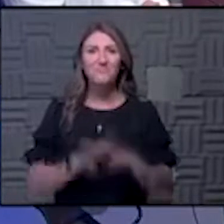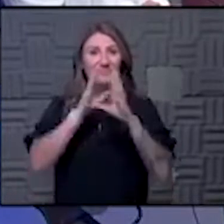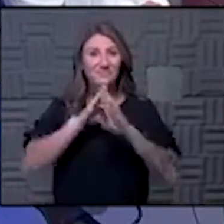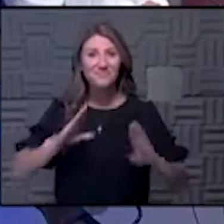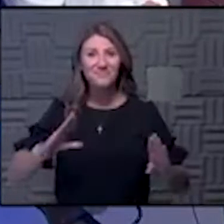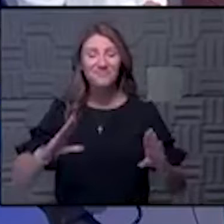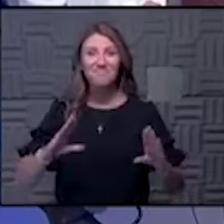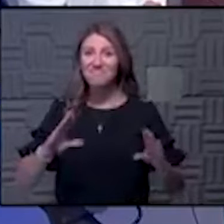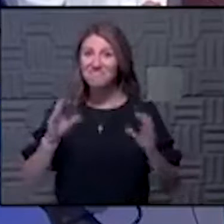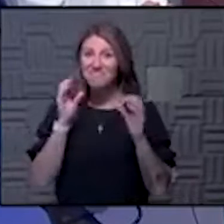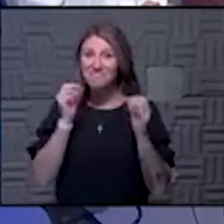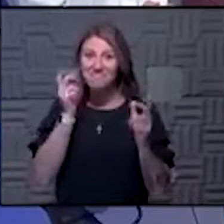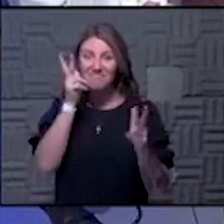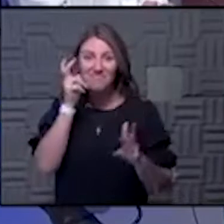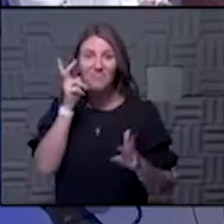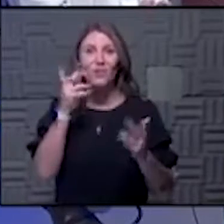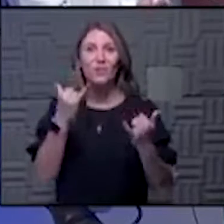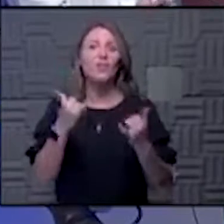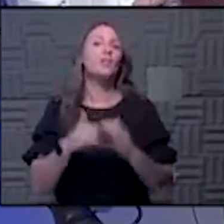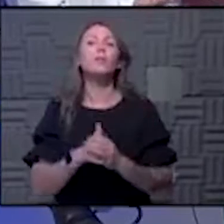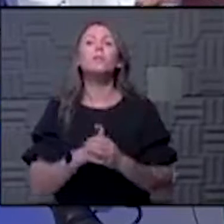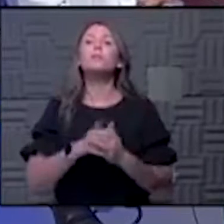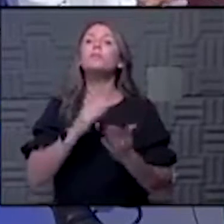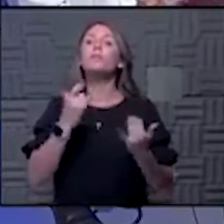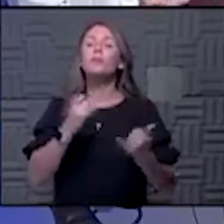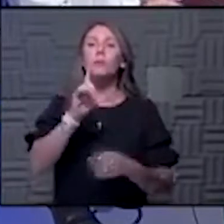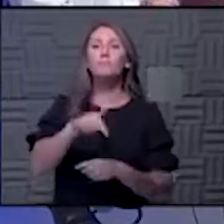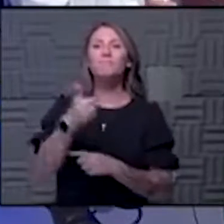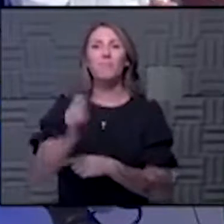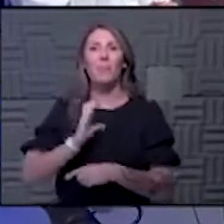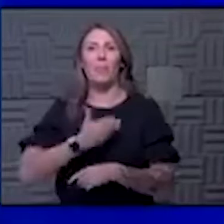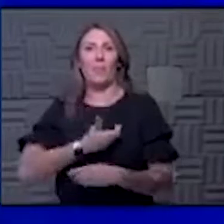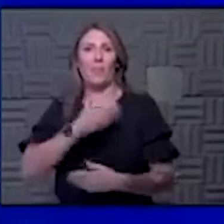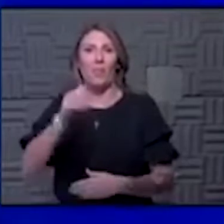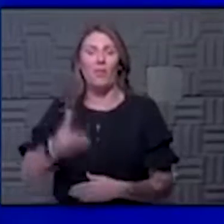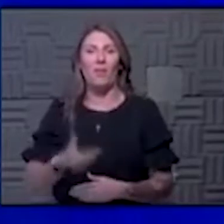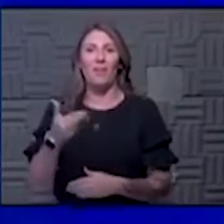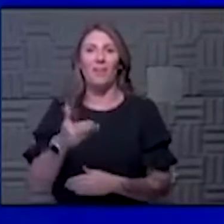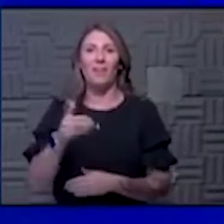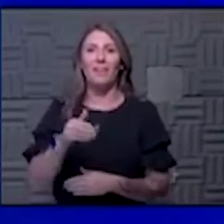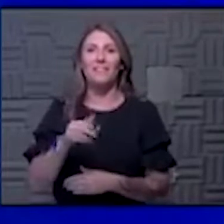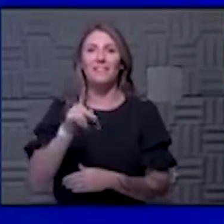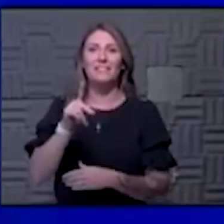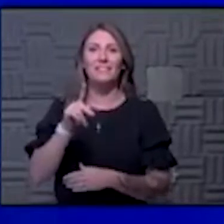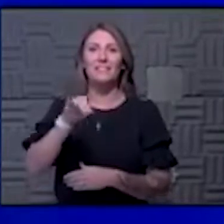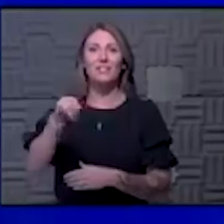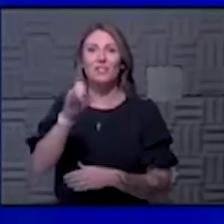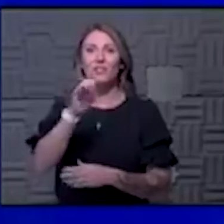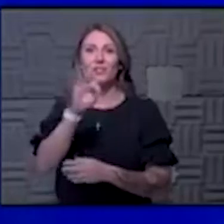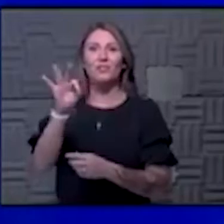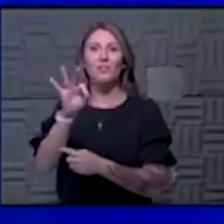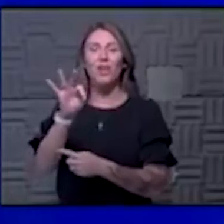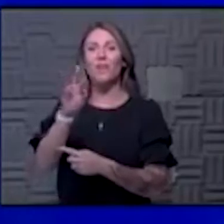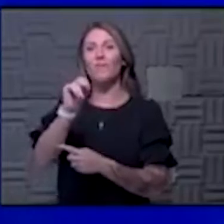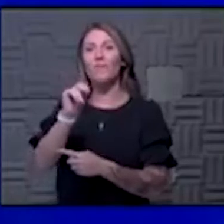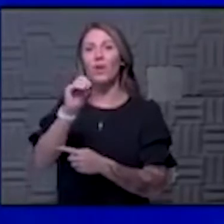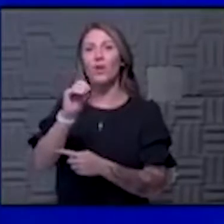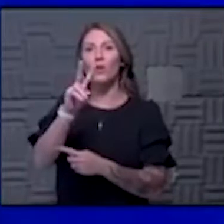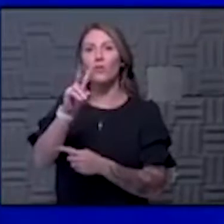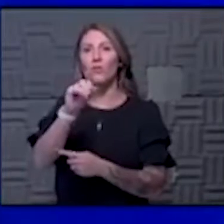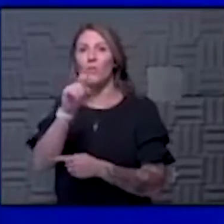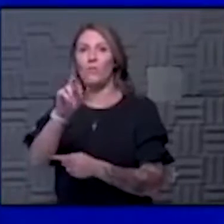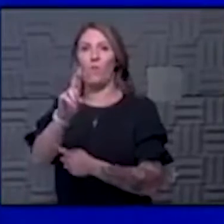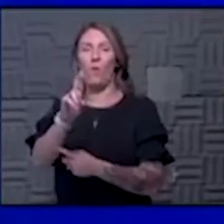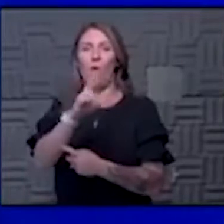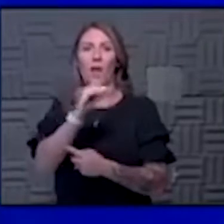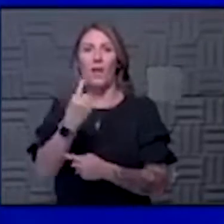Okay, not hearing any right now. So then I want to turn to our guest today. Kevin Novorr is our Vice President of Support Services, and we're going to